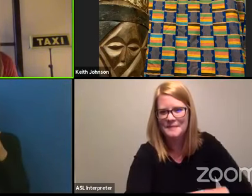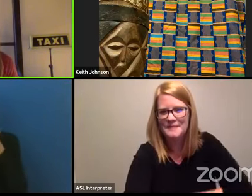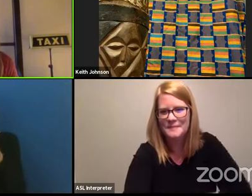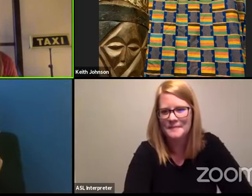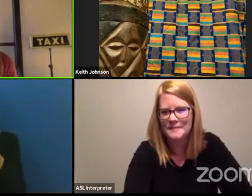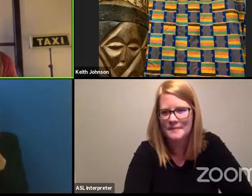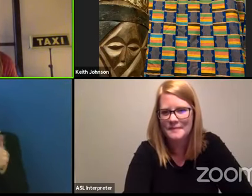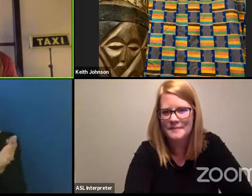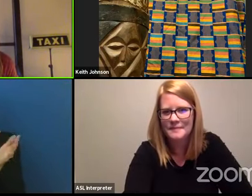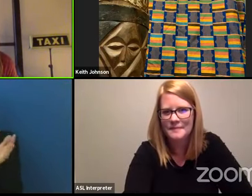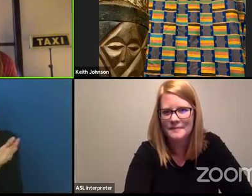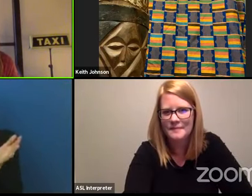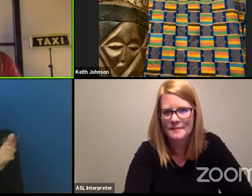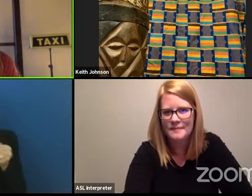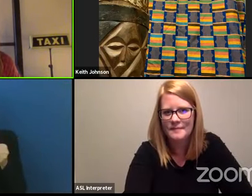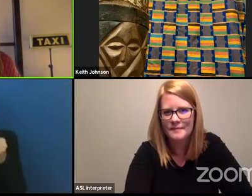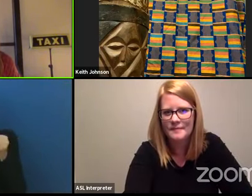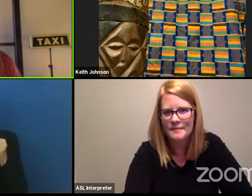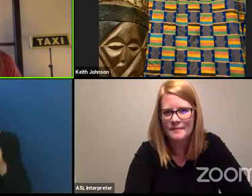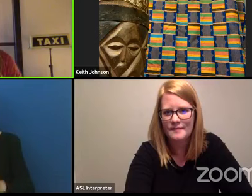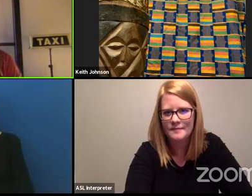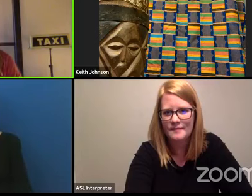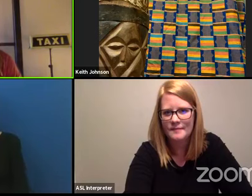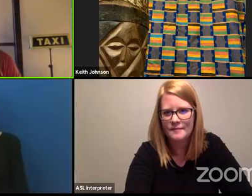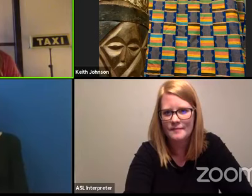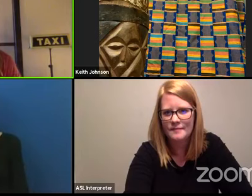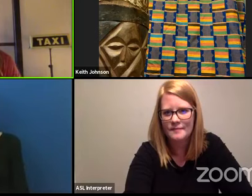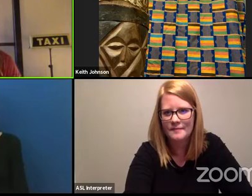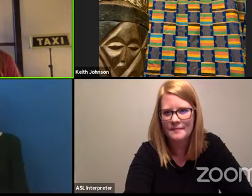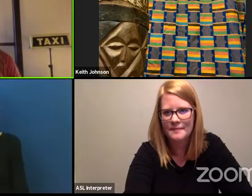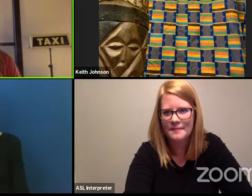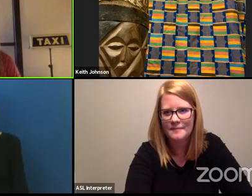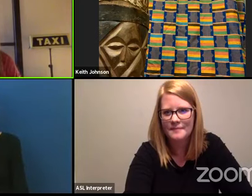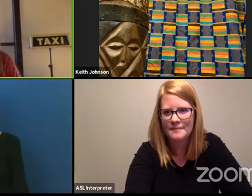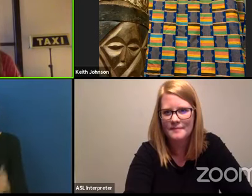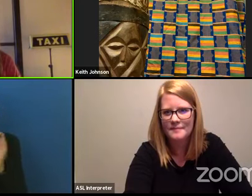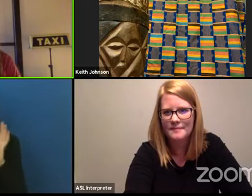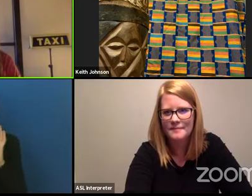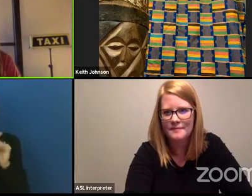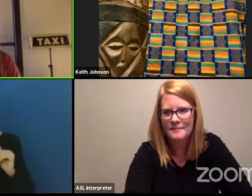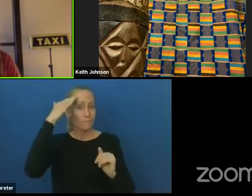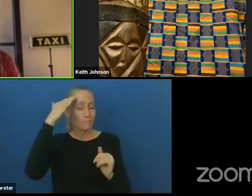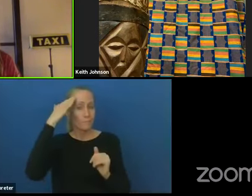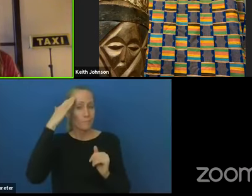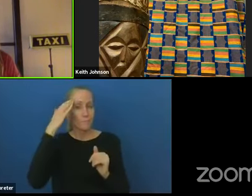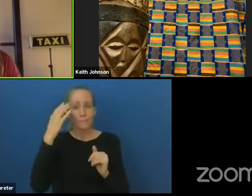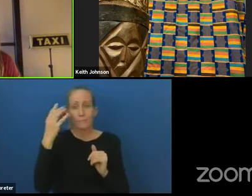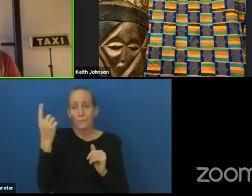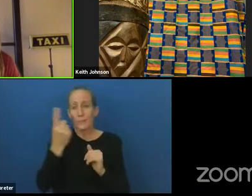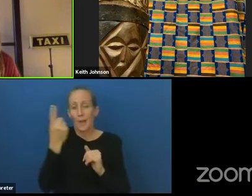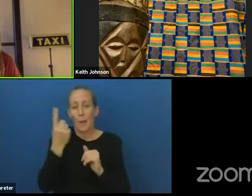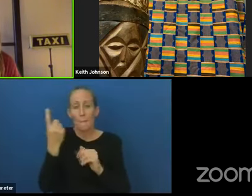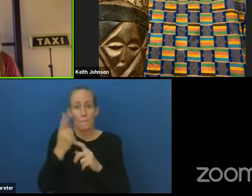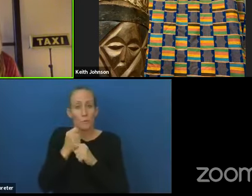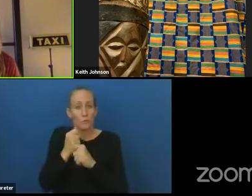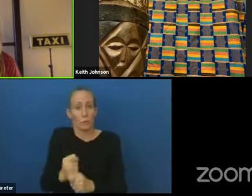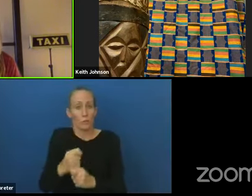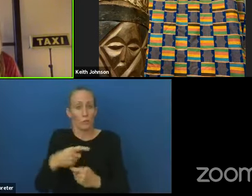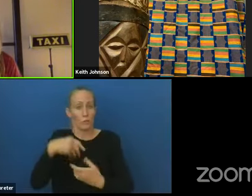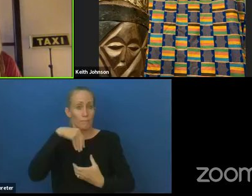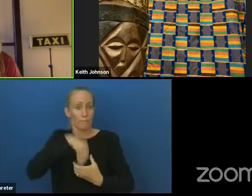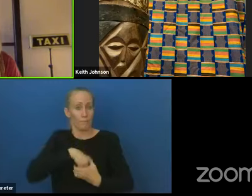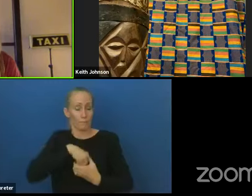up in July 1st. If you know of any tradition bearers or artists in